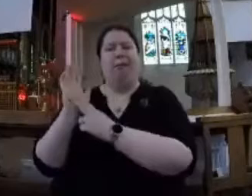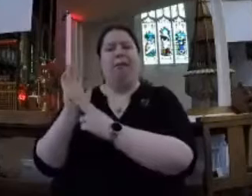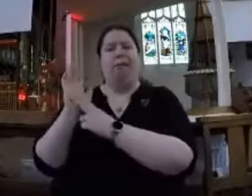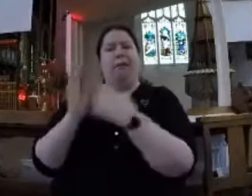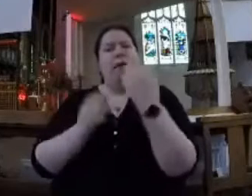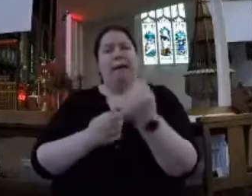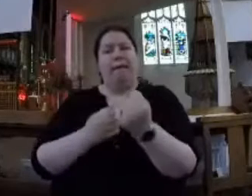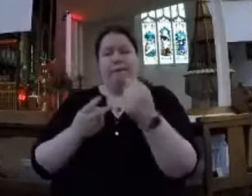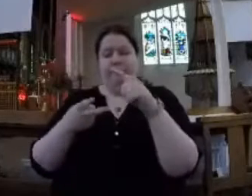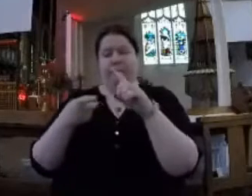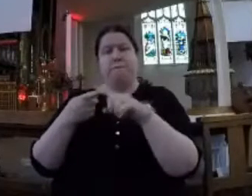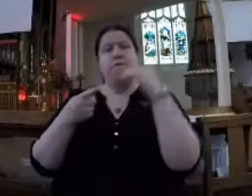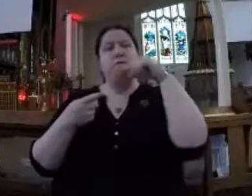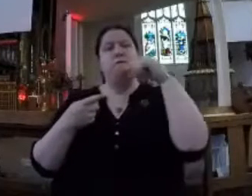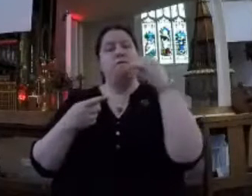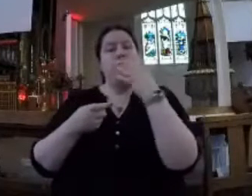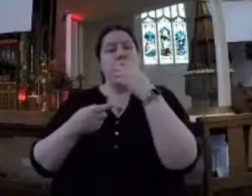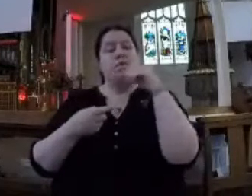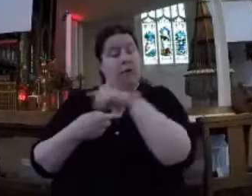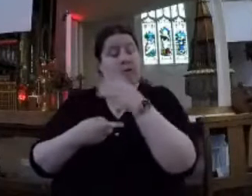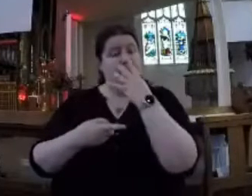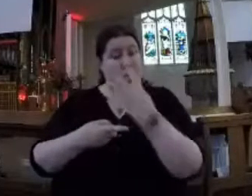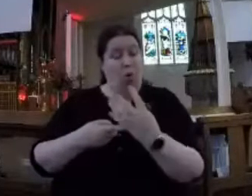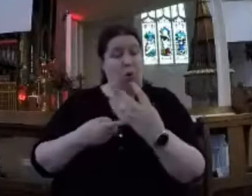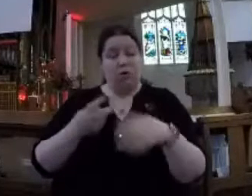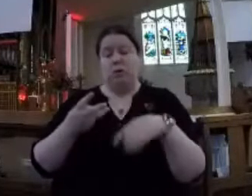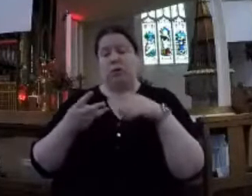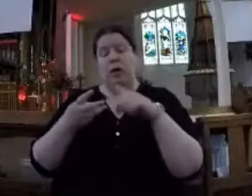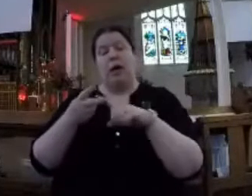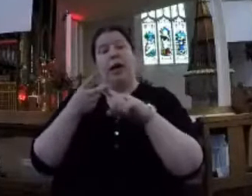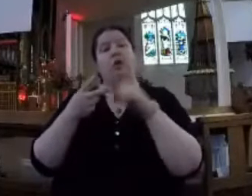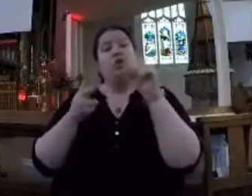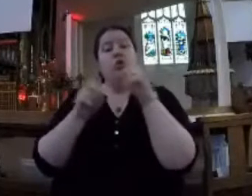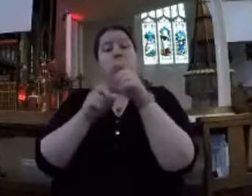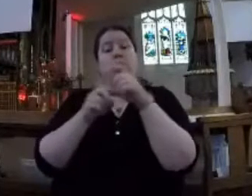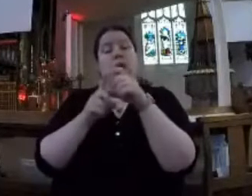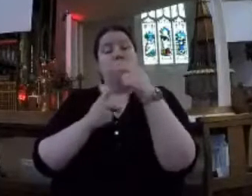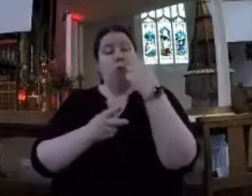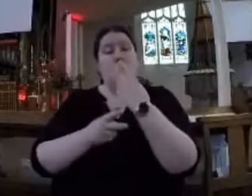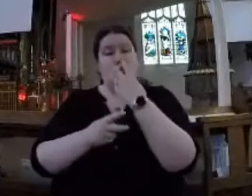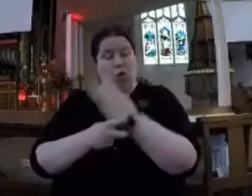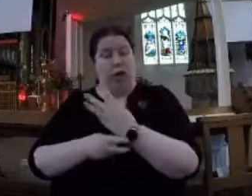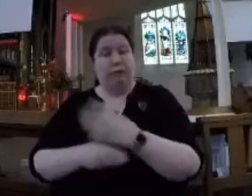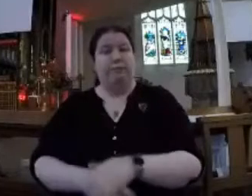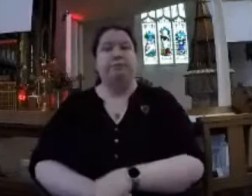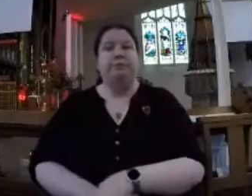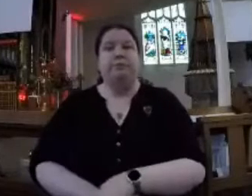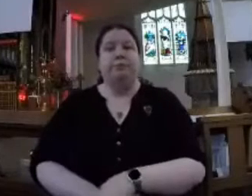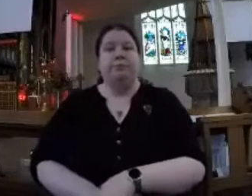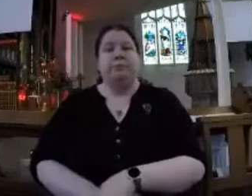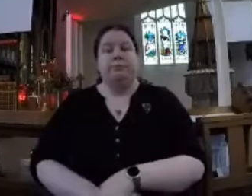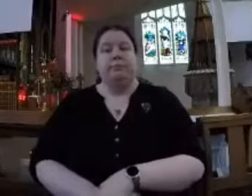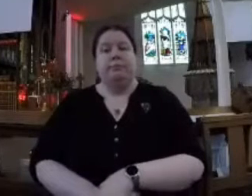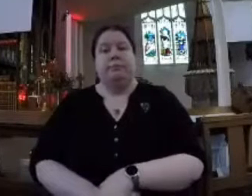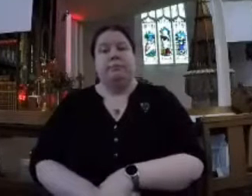got a 4-year-old son called Solomon and a 3-year-old daughter called Juliet. Now, just to